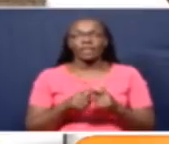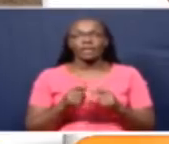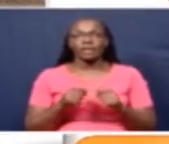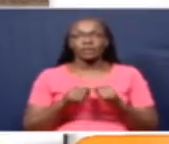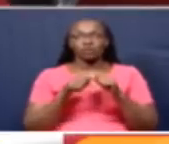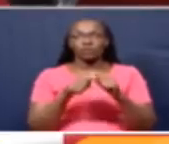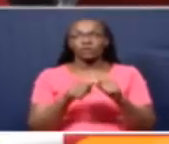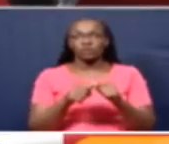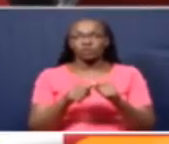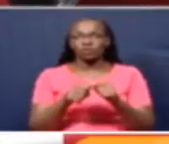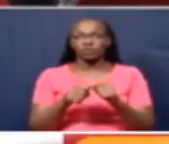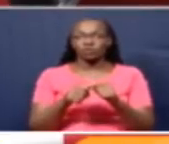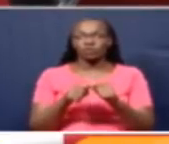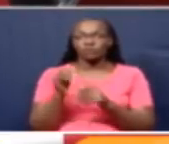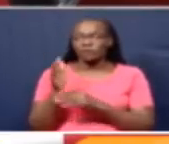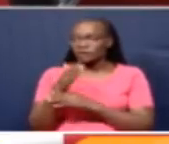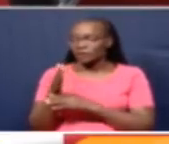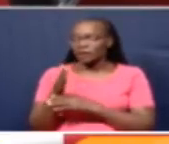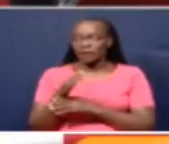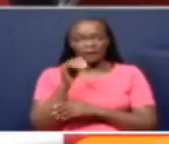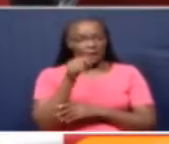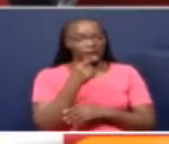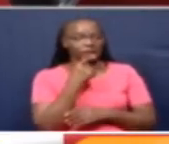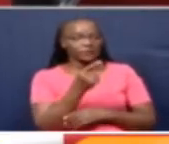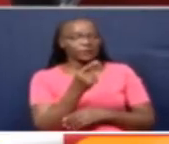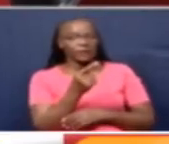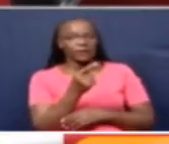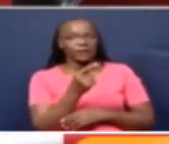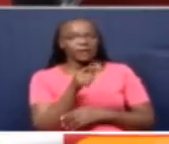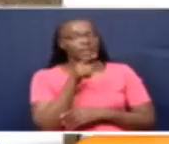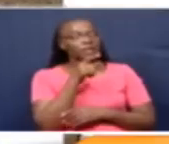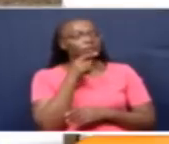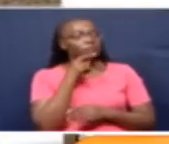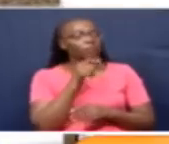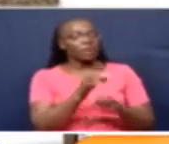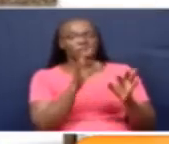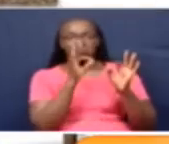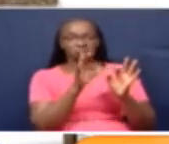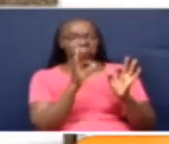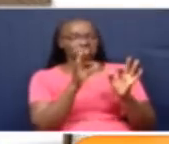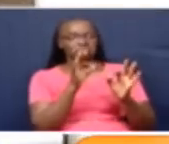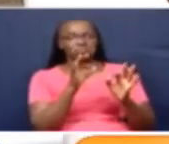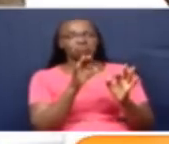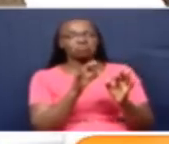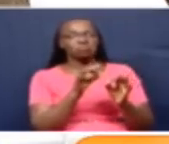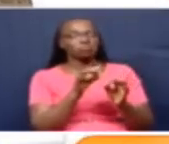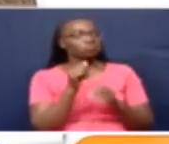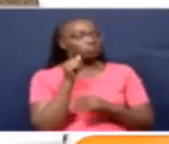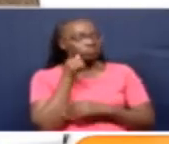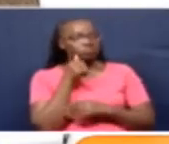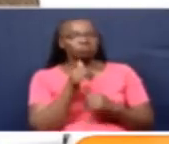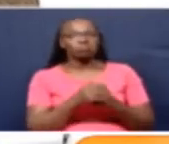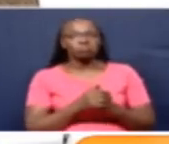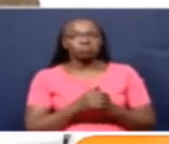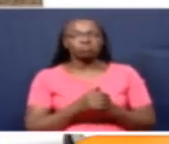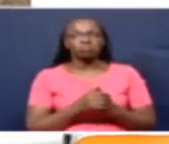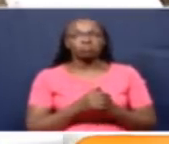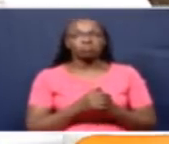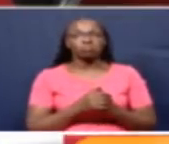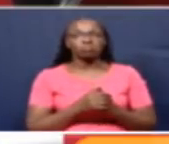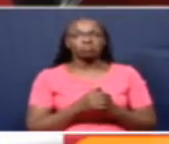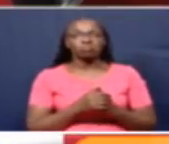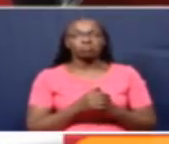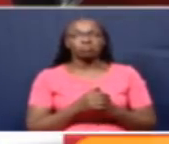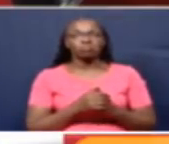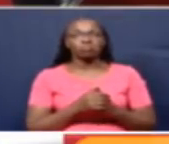Yeah, I know him. He says, this guy is the coolest. I used to know his father too. Is that right? And the mother.